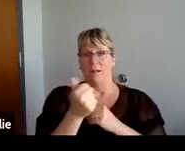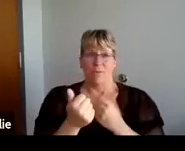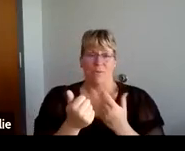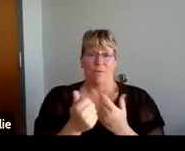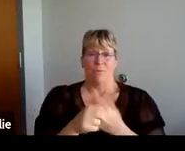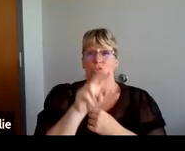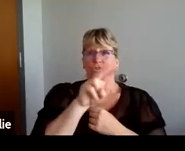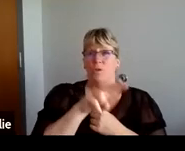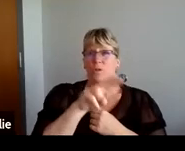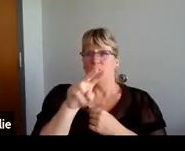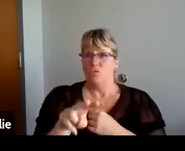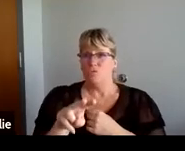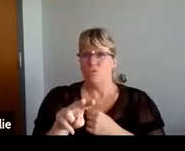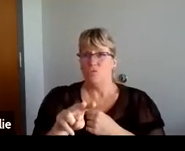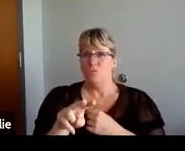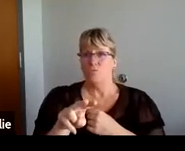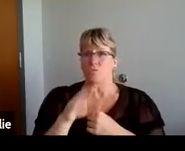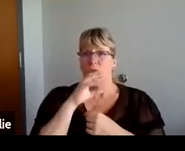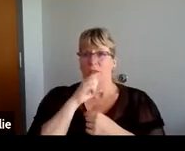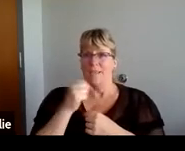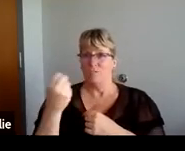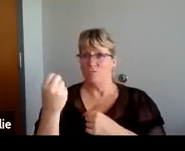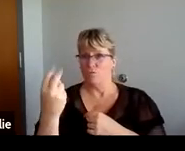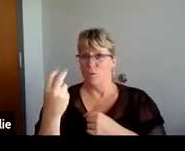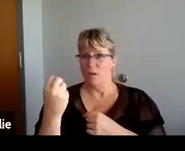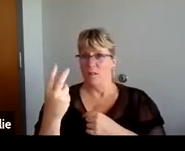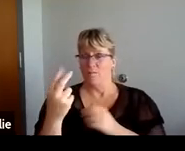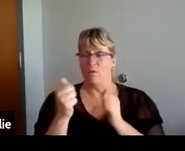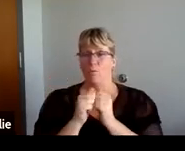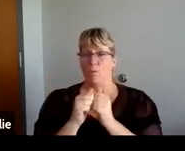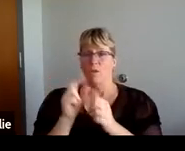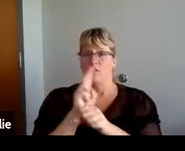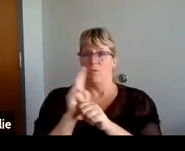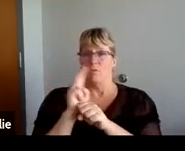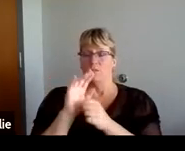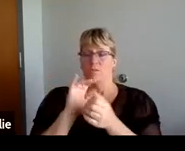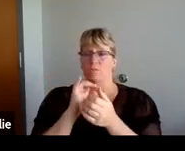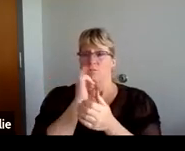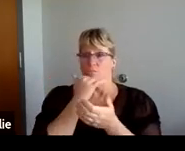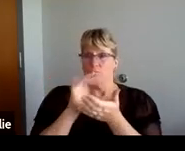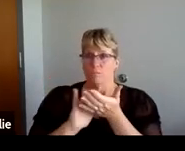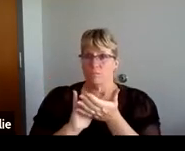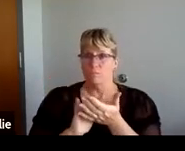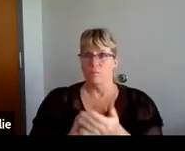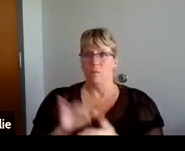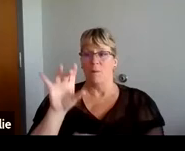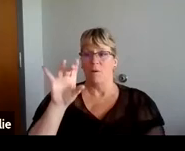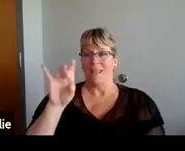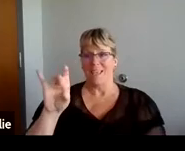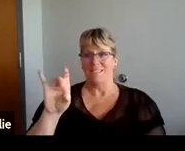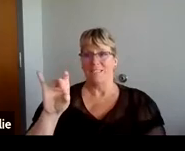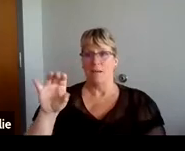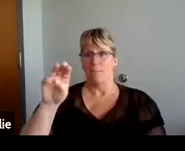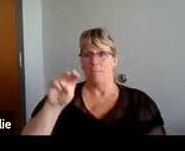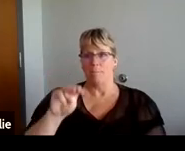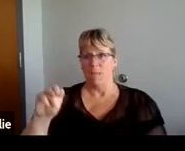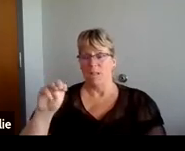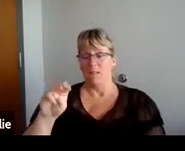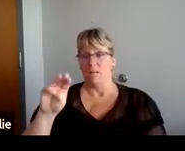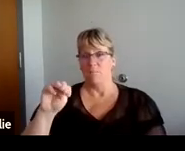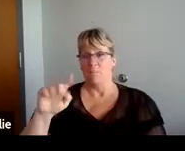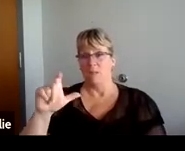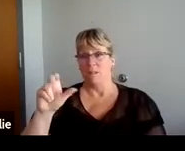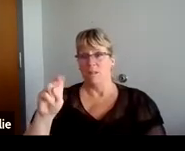22 million over the age of 12 with a substance use disorder, and about 8 million which is still